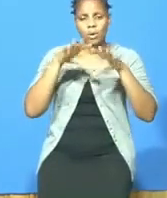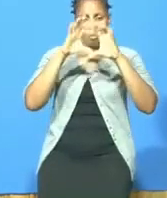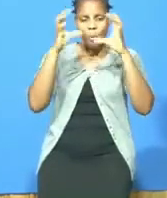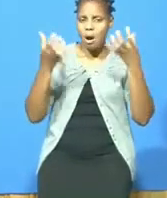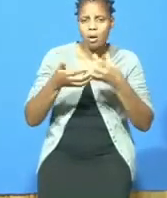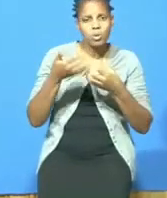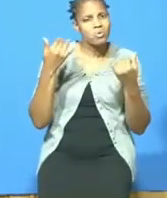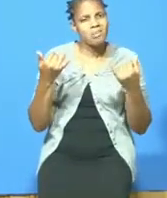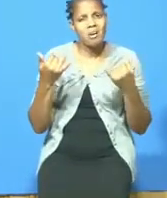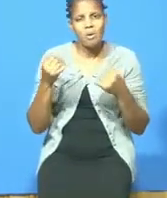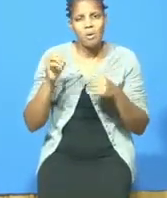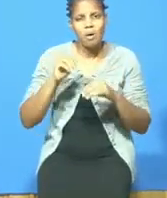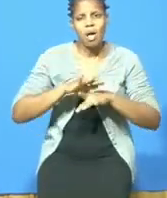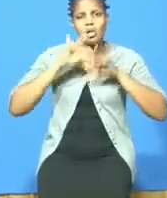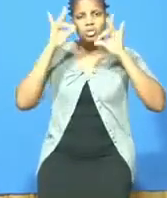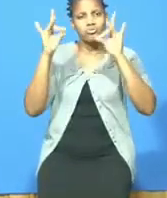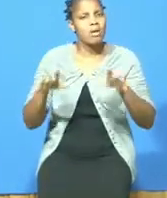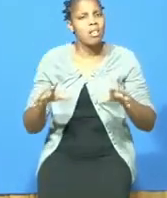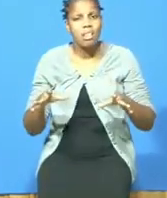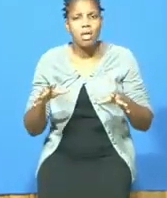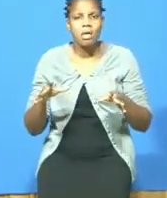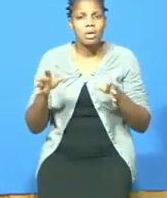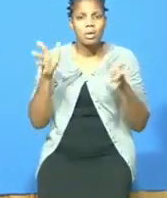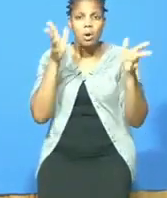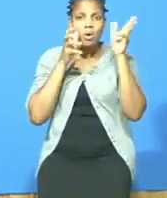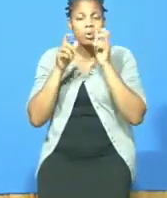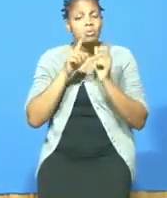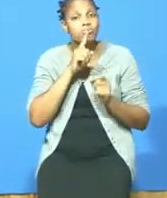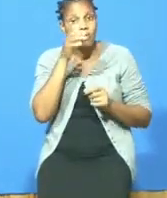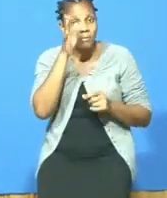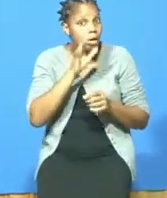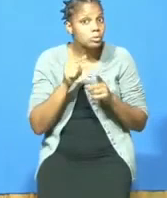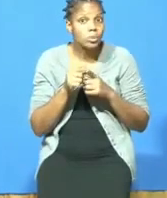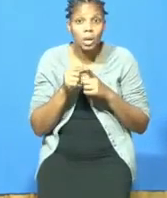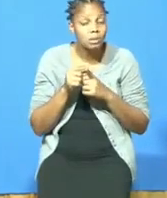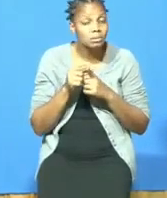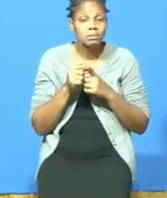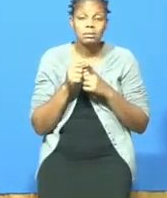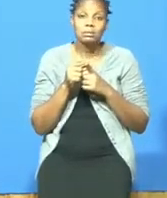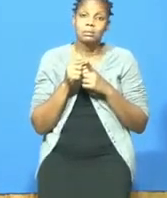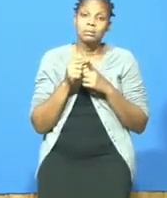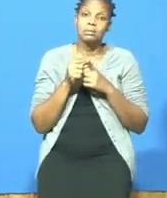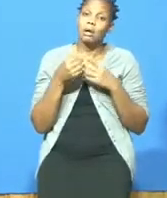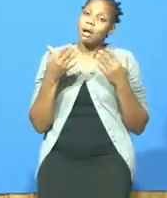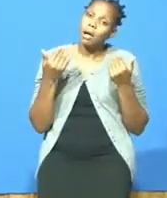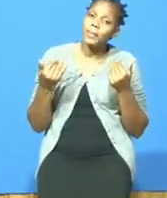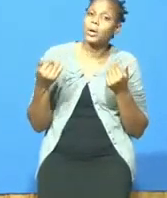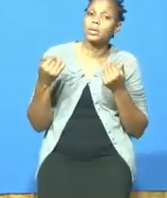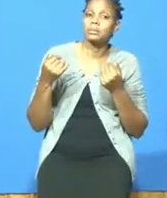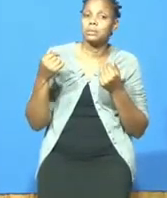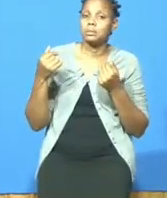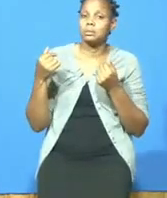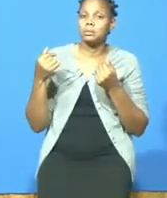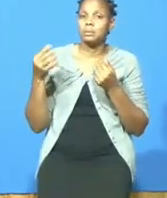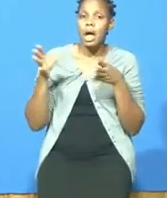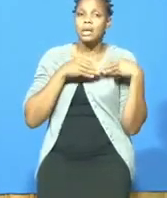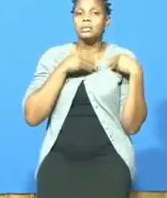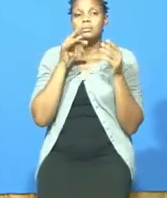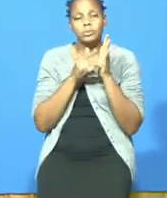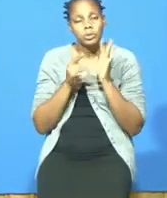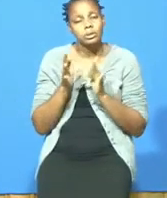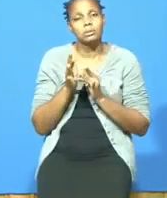are, Australia, but you have heard the truth of God's word, make a stand tonight for Jesus